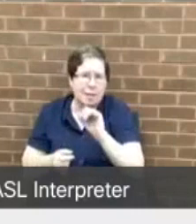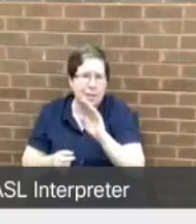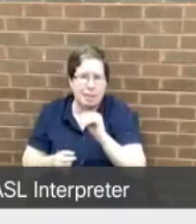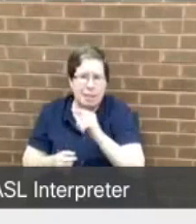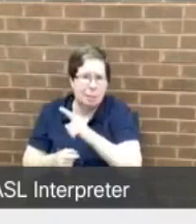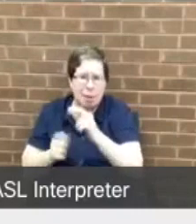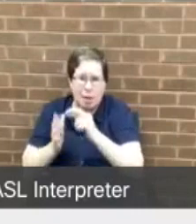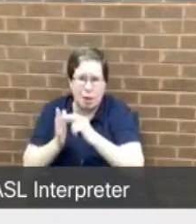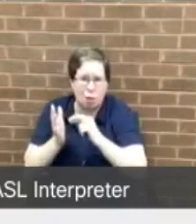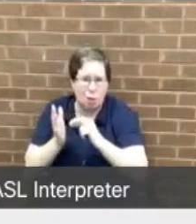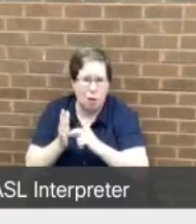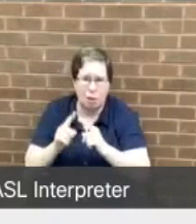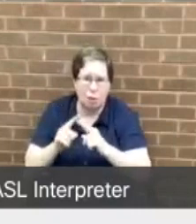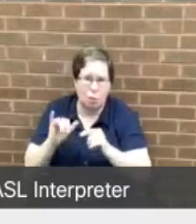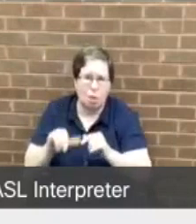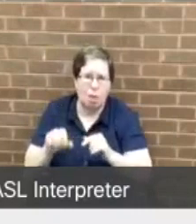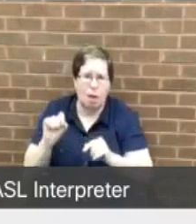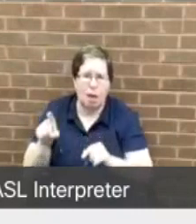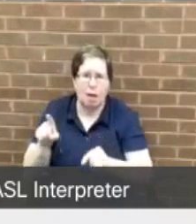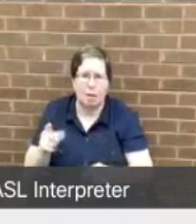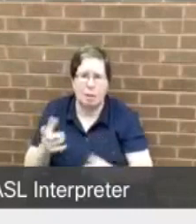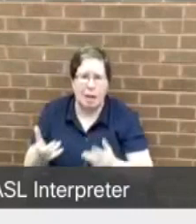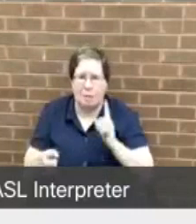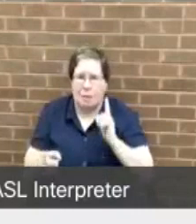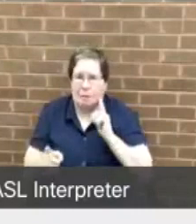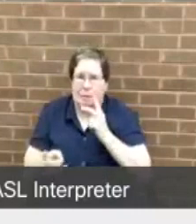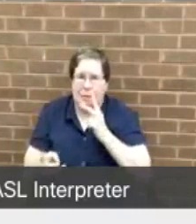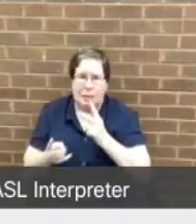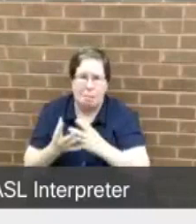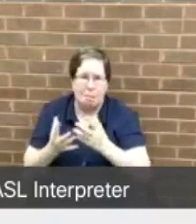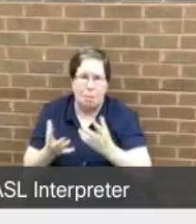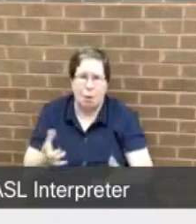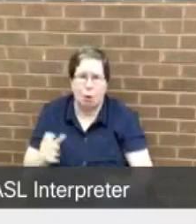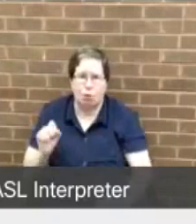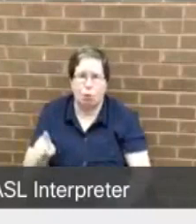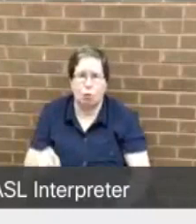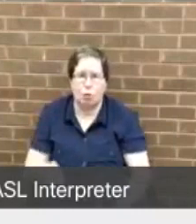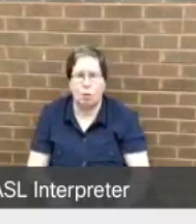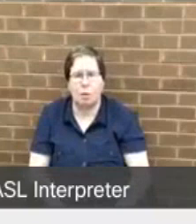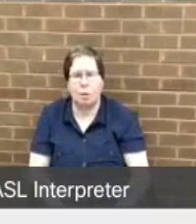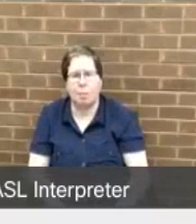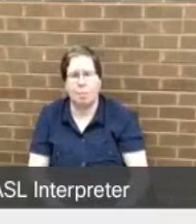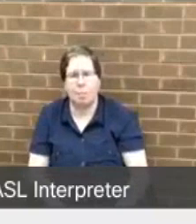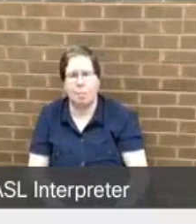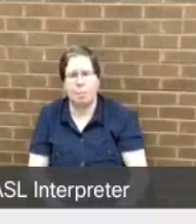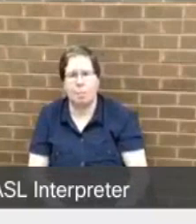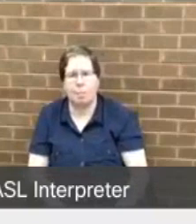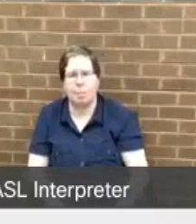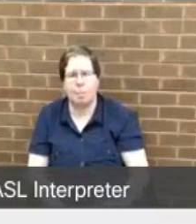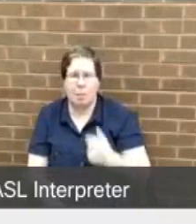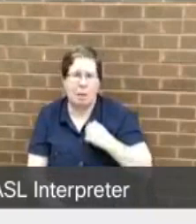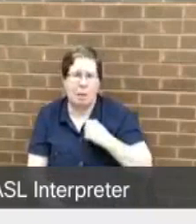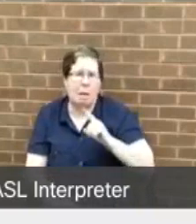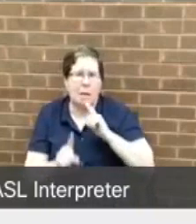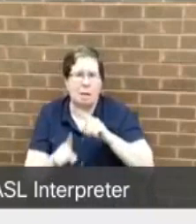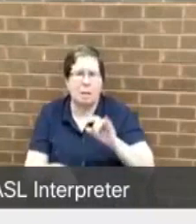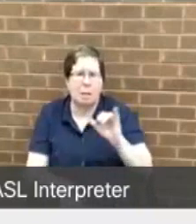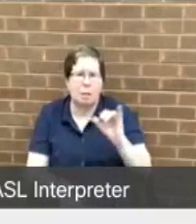of regulation there? I haven't seen a whole lot of that lately. I could jump in on that one too, if you